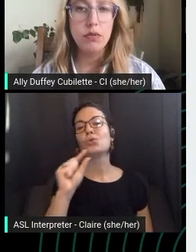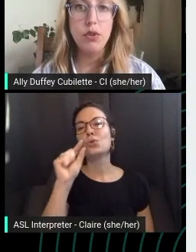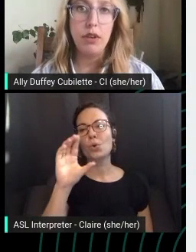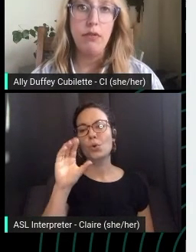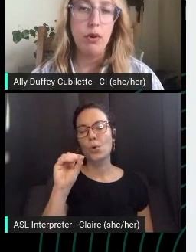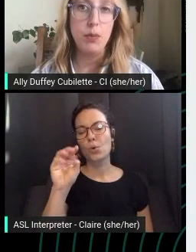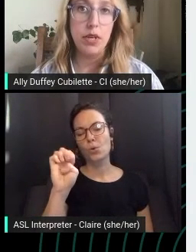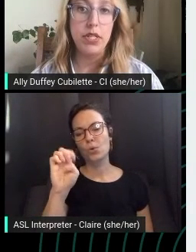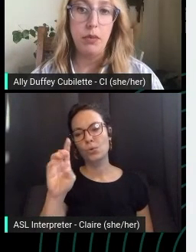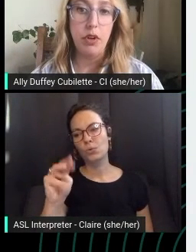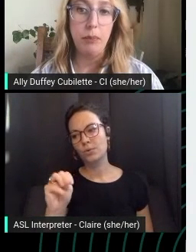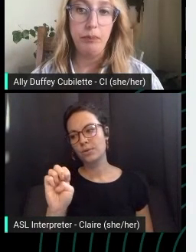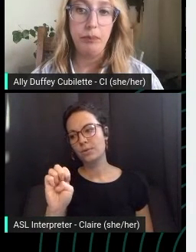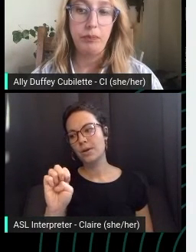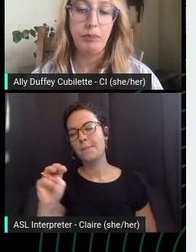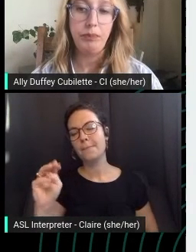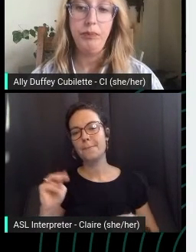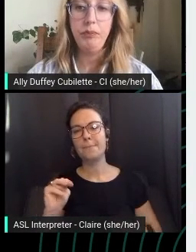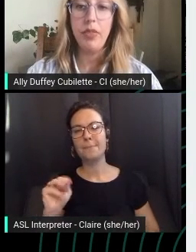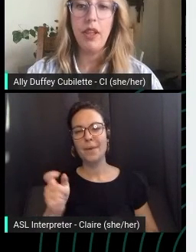the solution for GA4 is pretty similar.